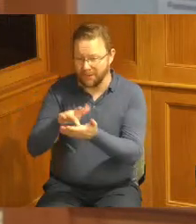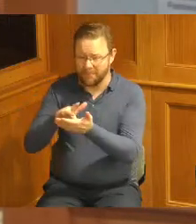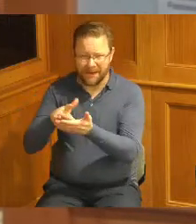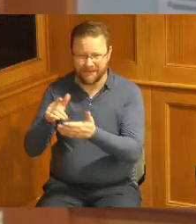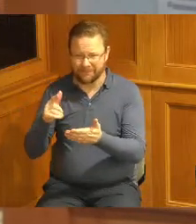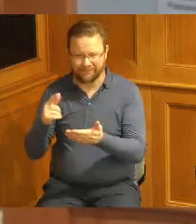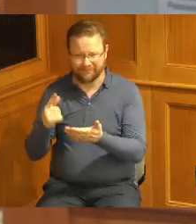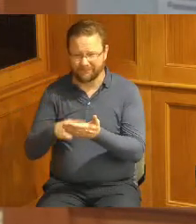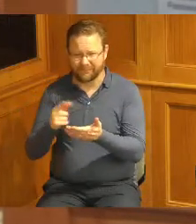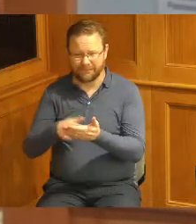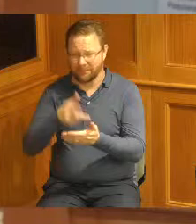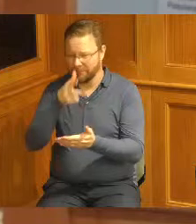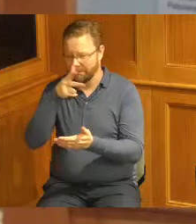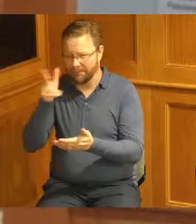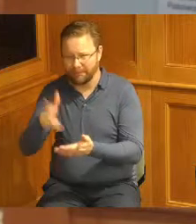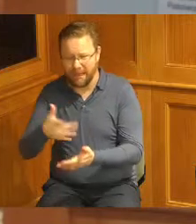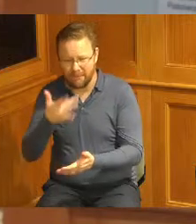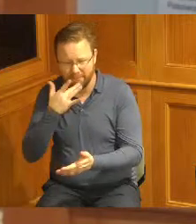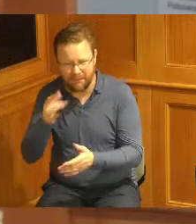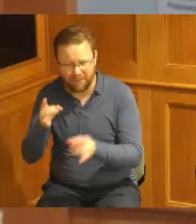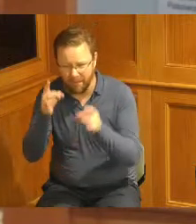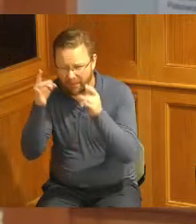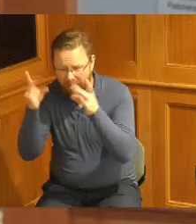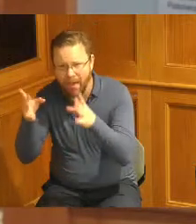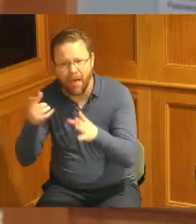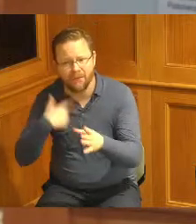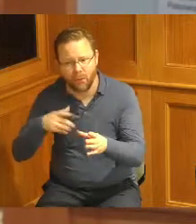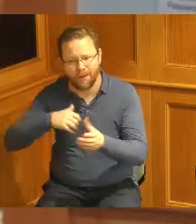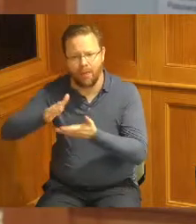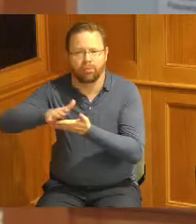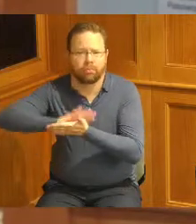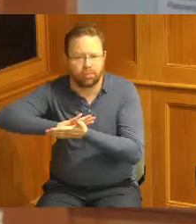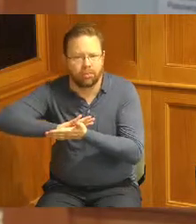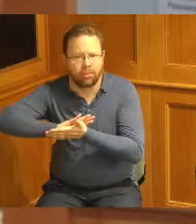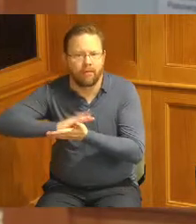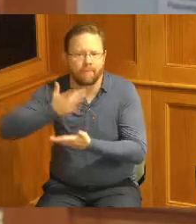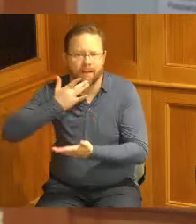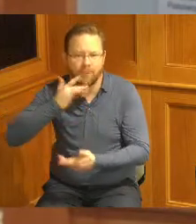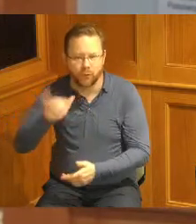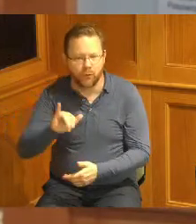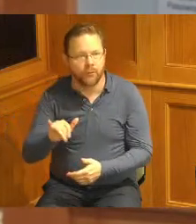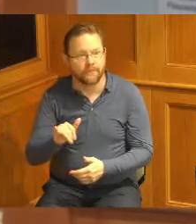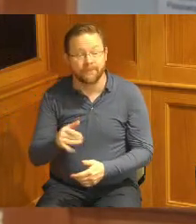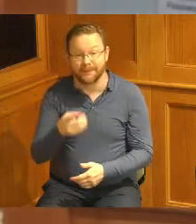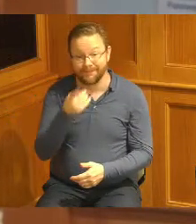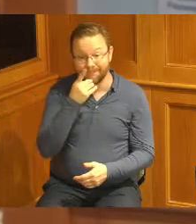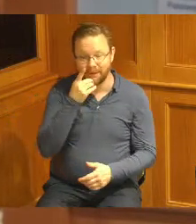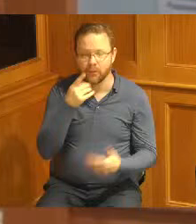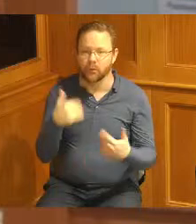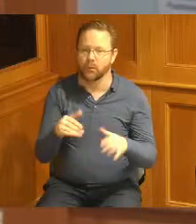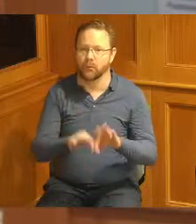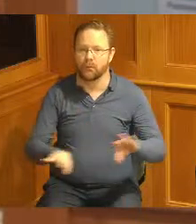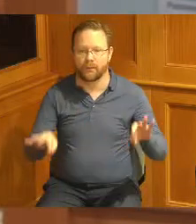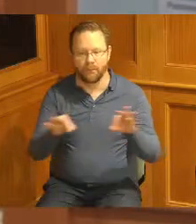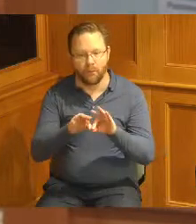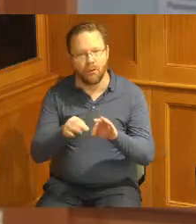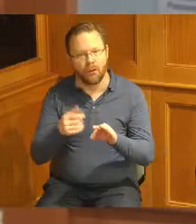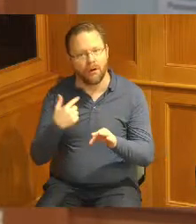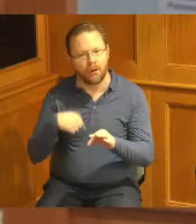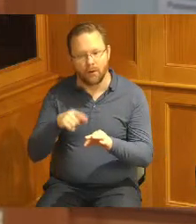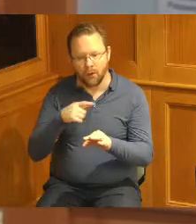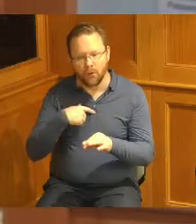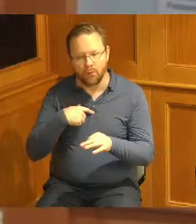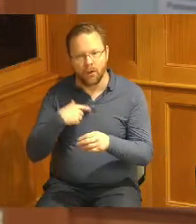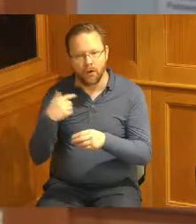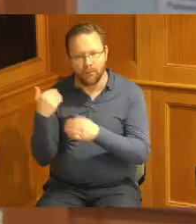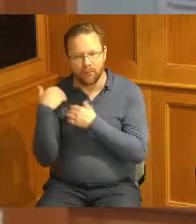manufacturing process, and you don't want them to taste like anything. So we also can mask flavors as well. Dinner is a big one for us. We have a large savory business, helping things